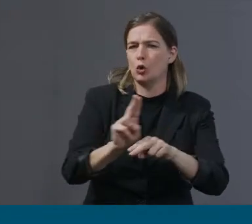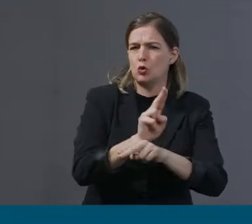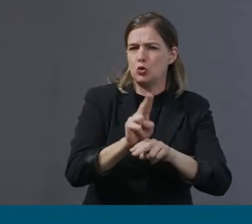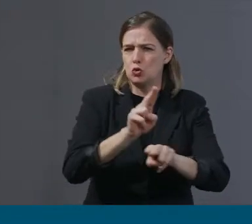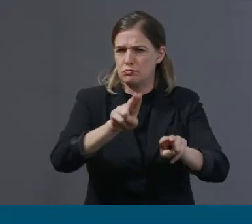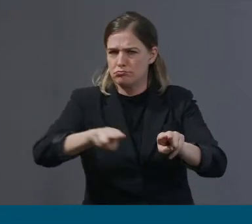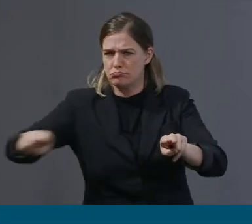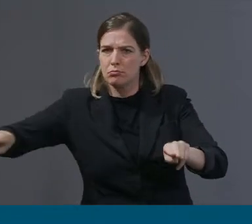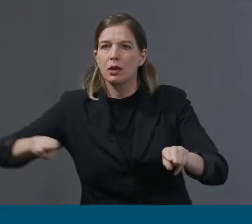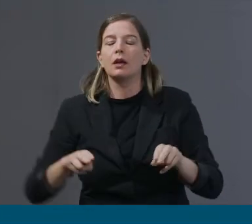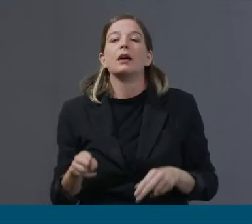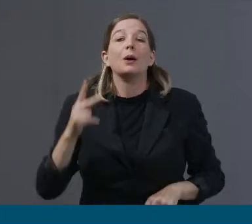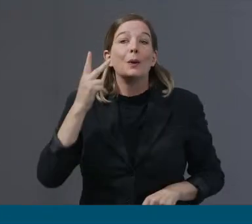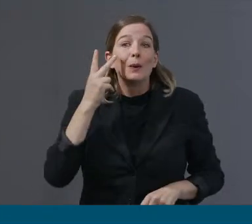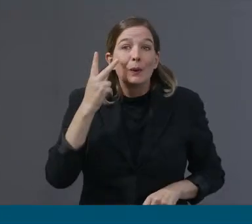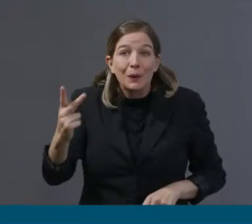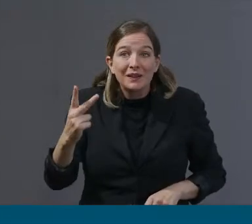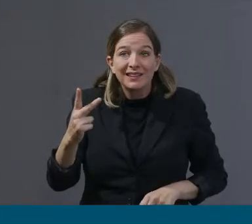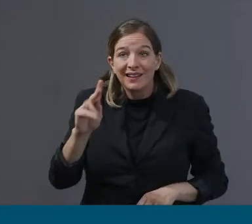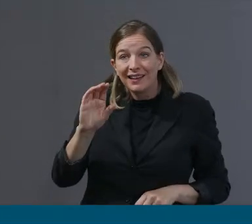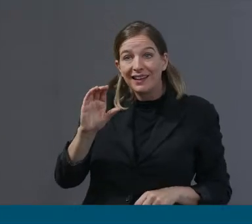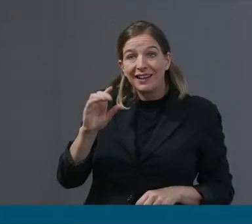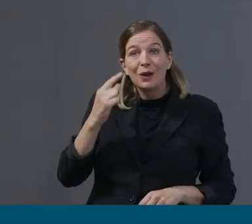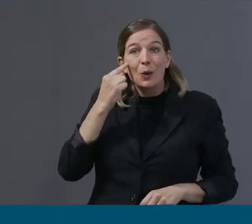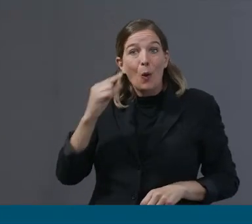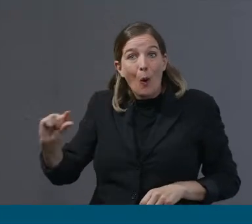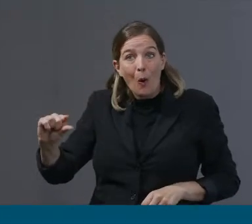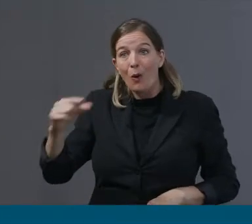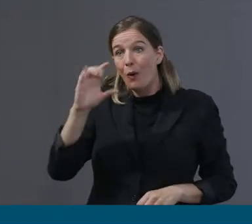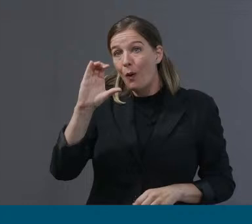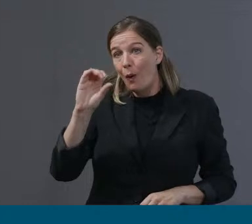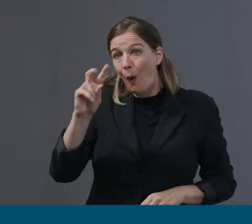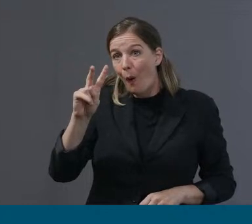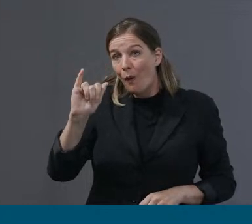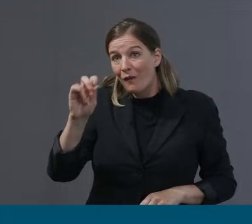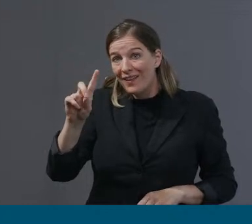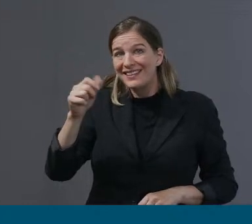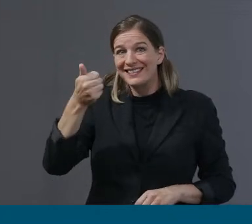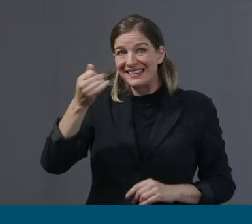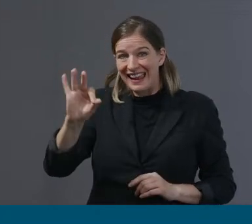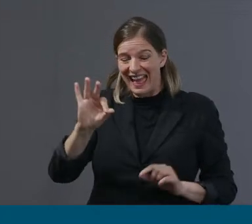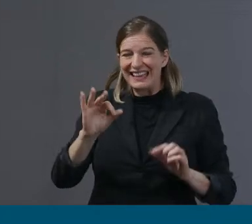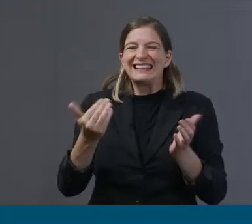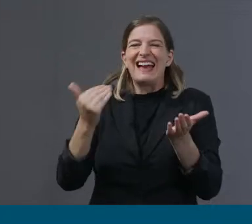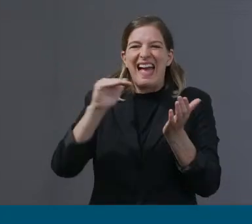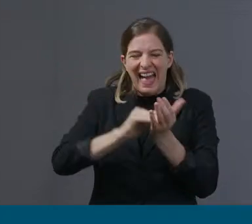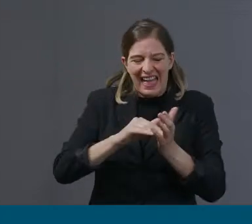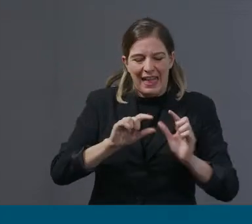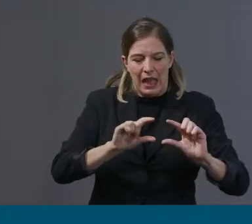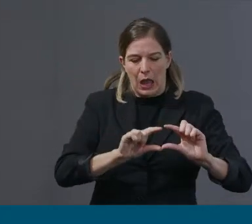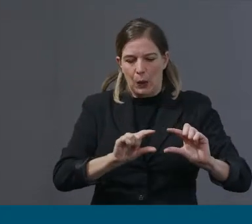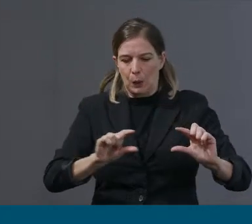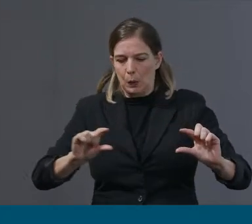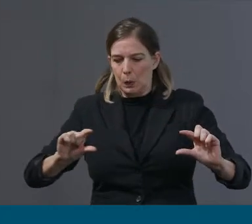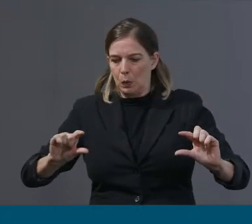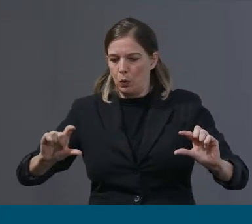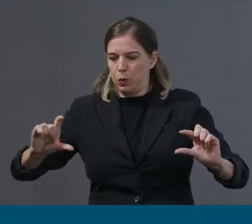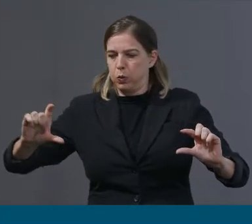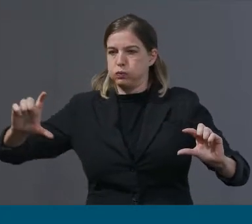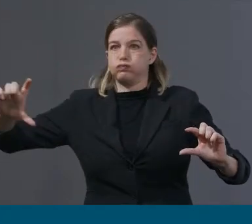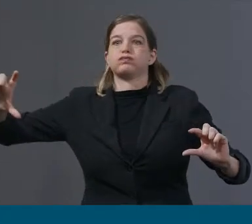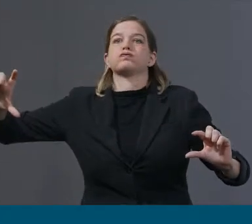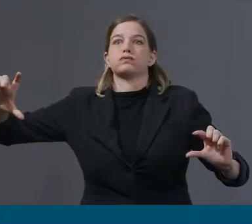cases, you can see across this that again, a slight increase, but it is an increase